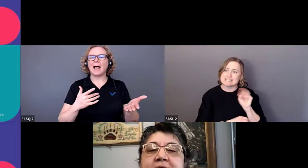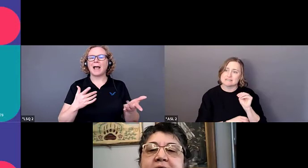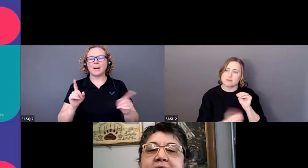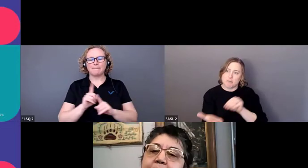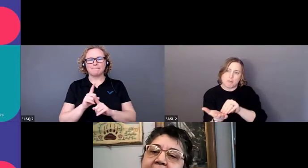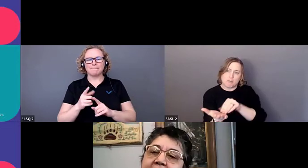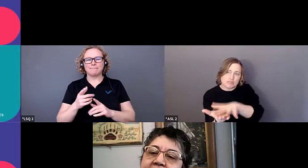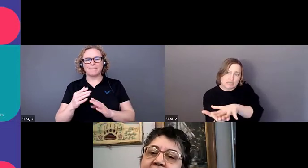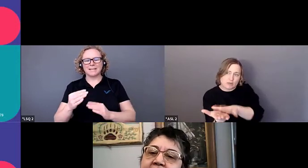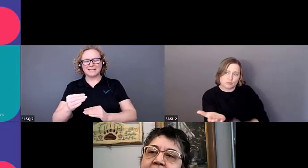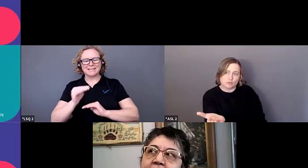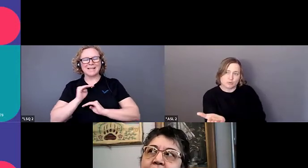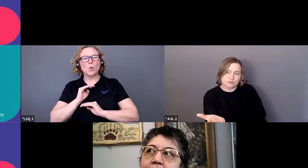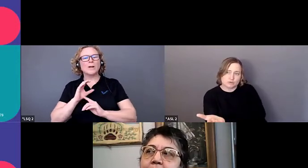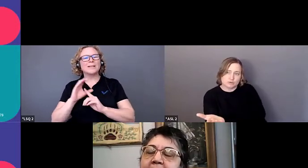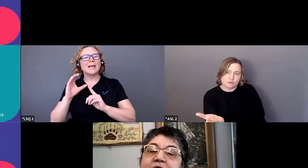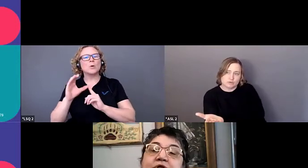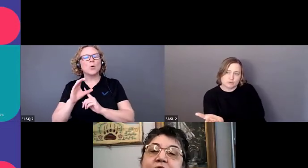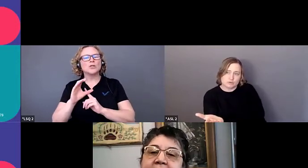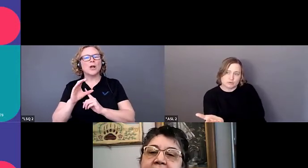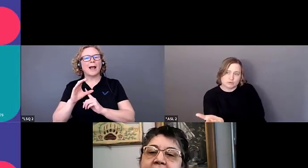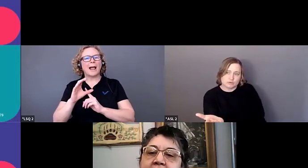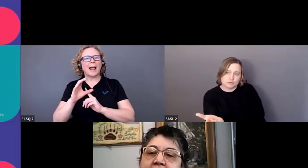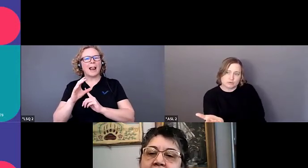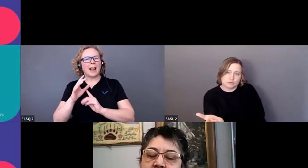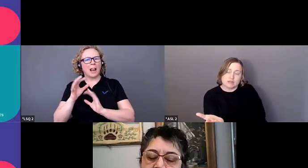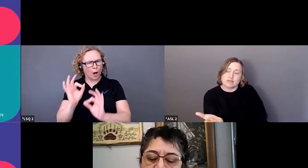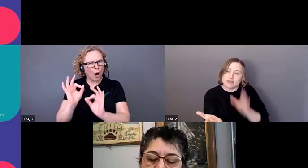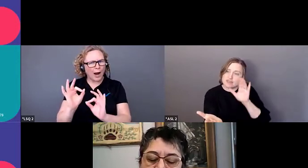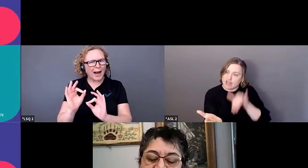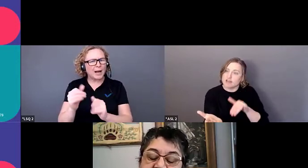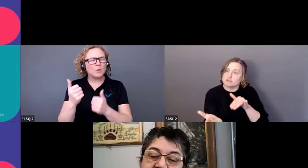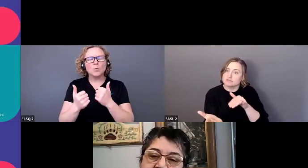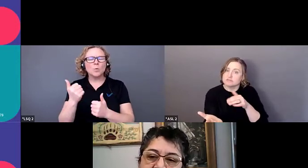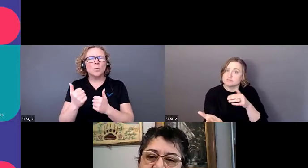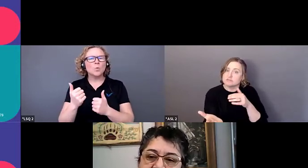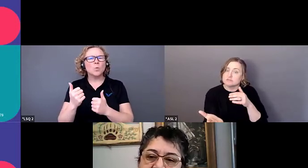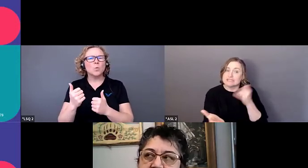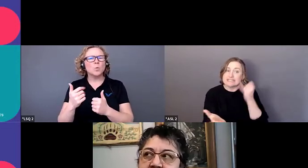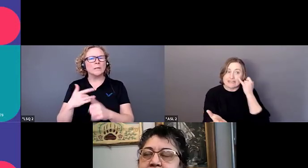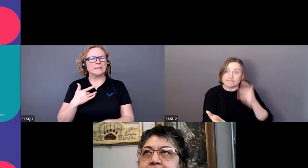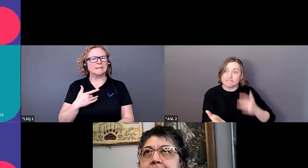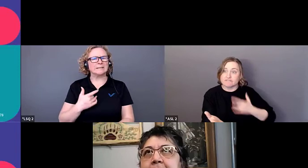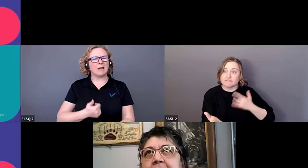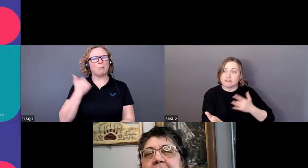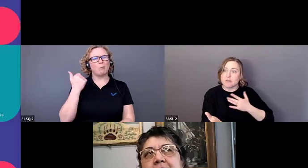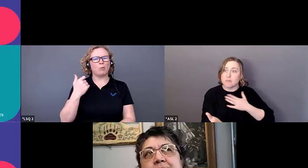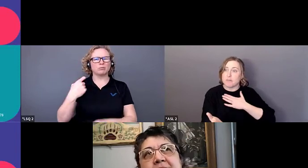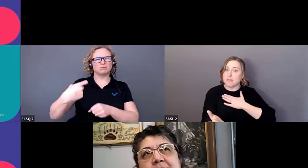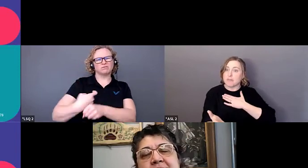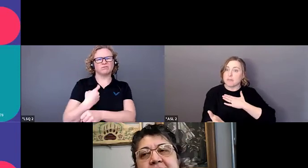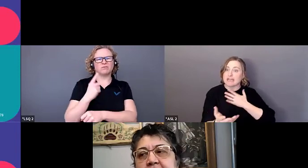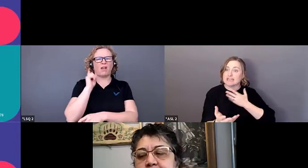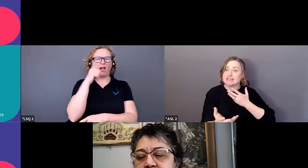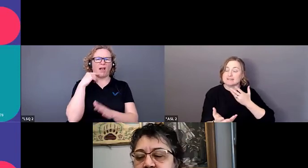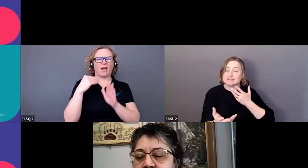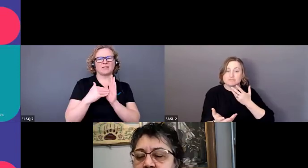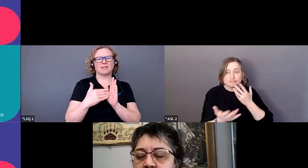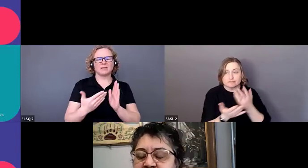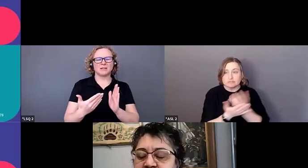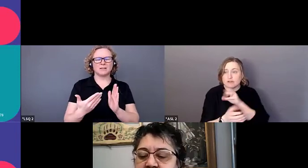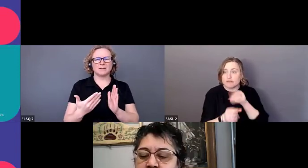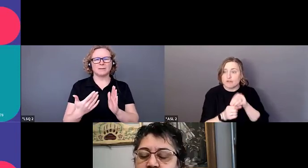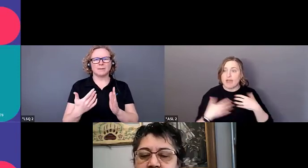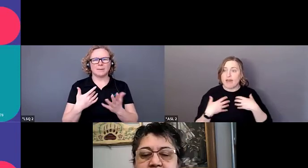experienced is impacting my journey receiving health care. And it made me think about